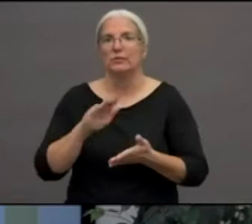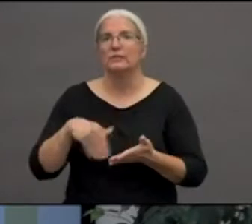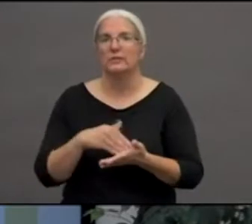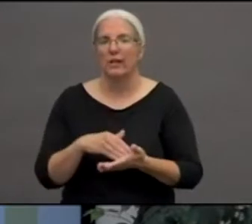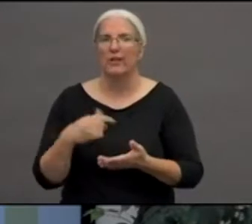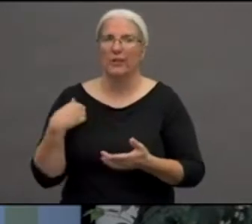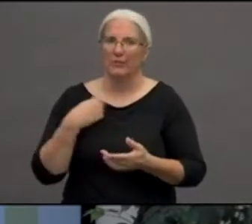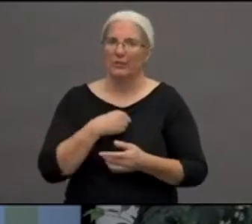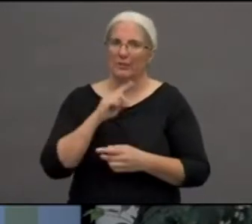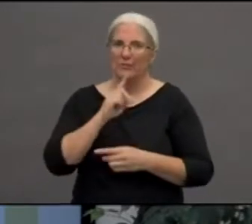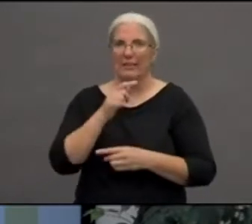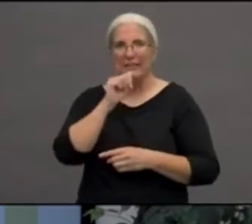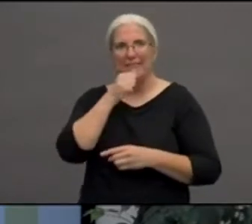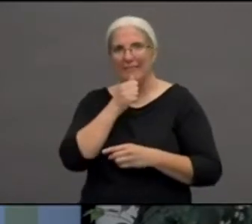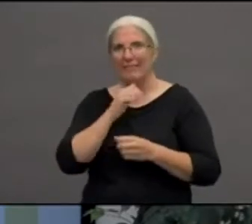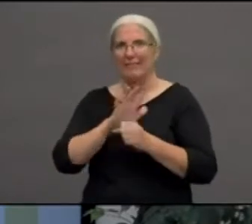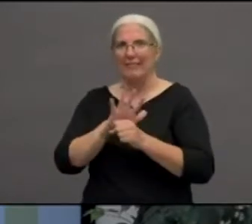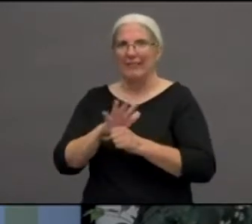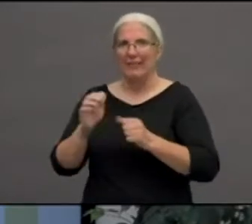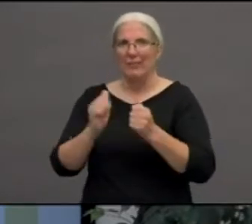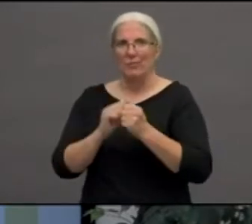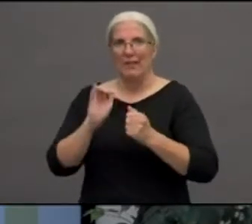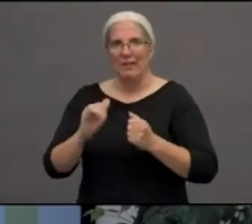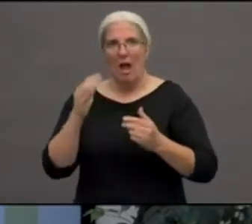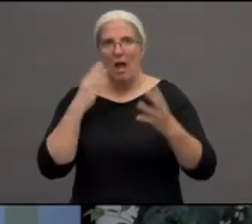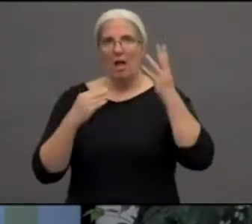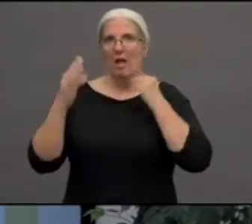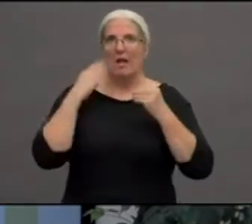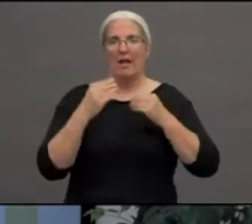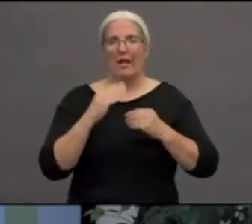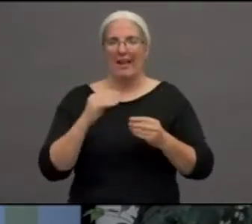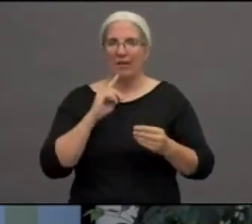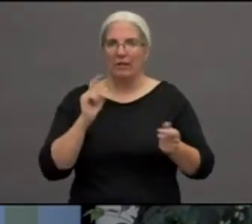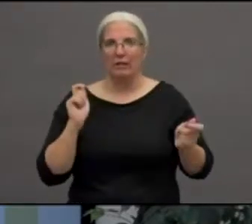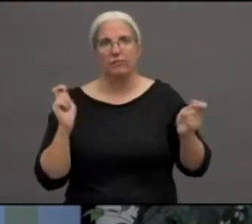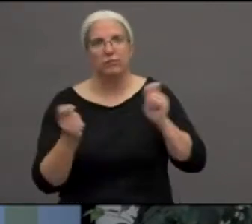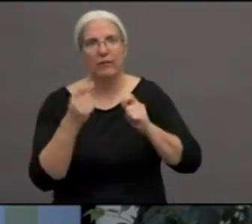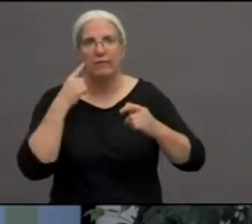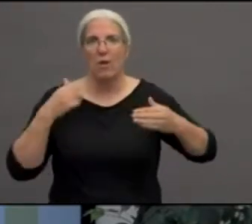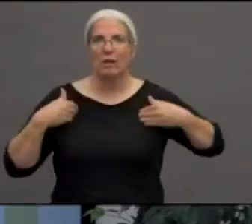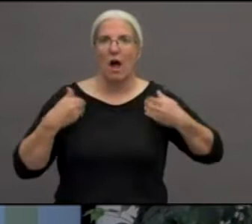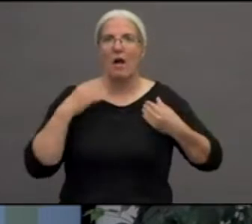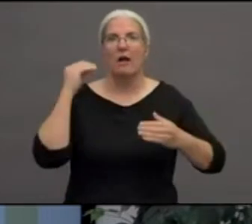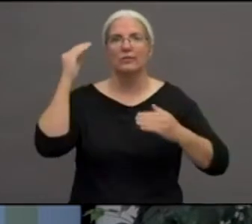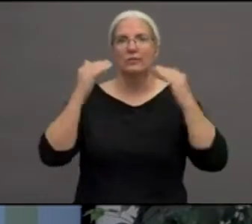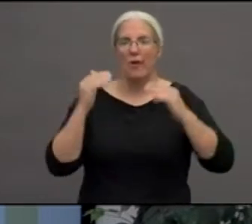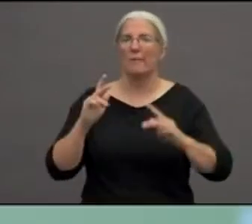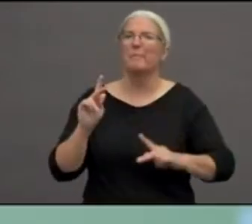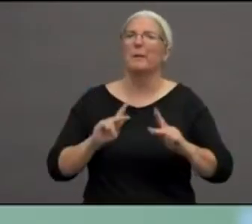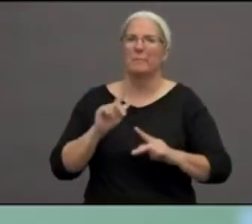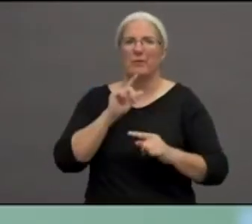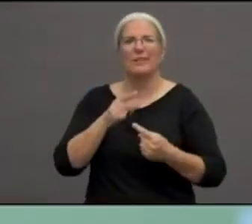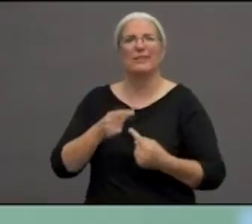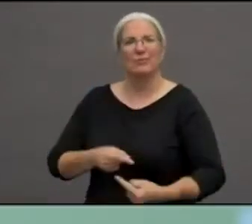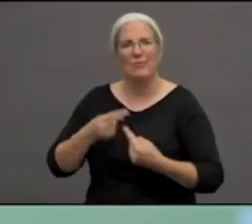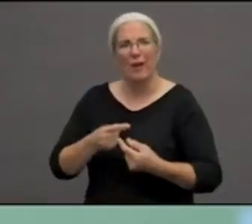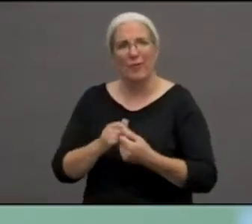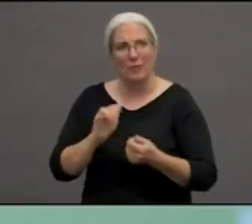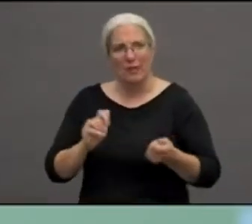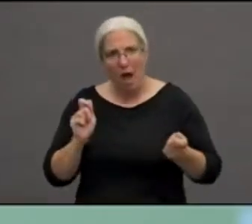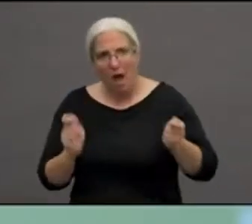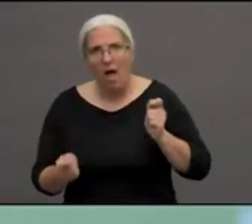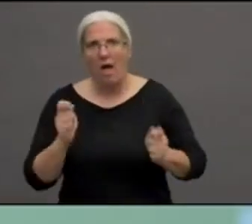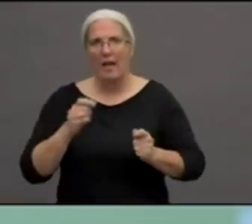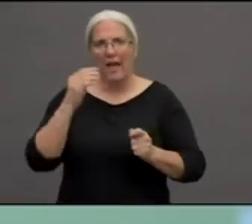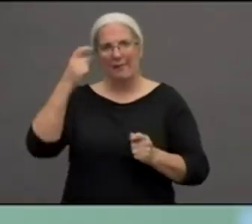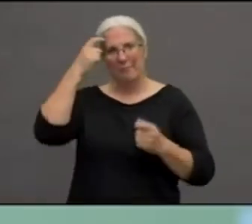for youth and young adults, many of us are beginning to grapple with the mental toll the global pandemic is taking on